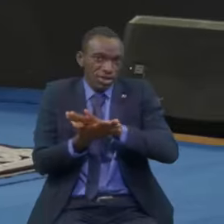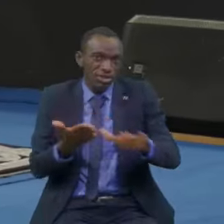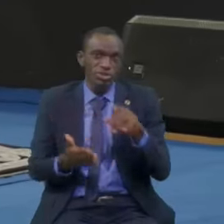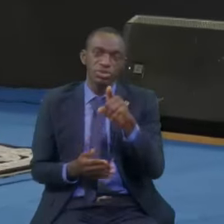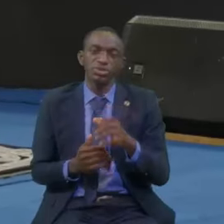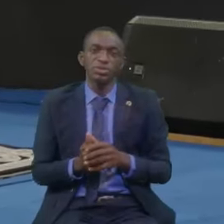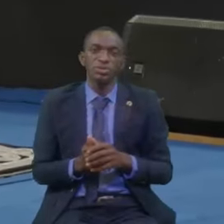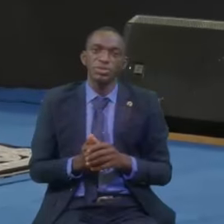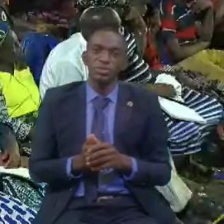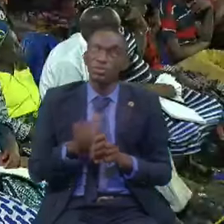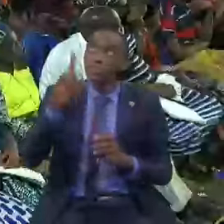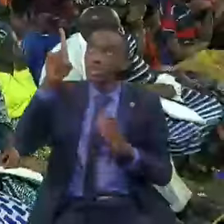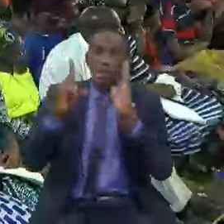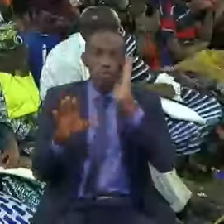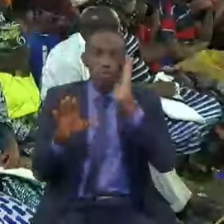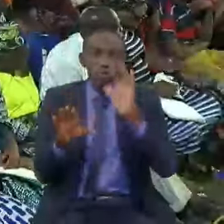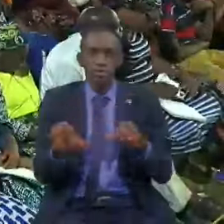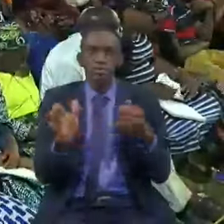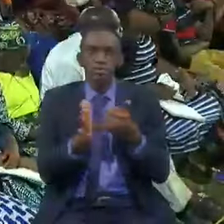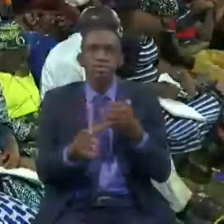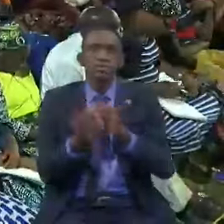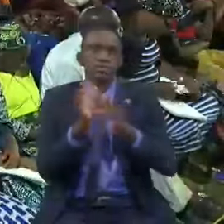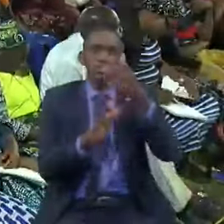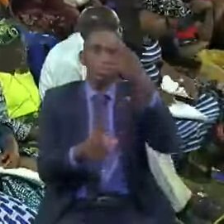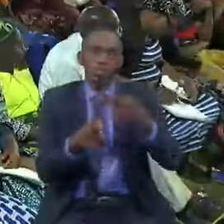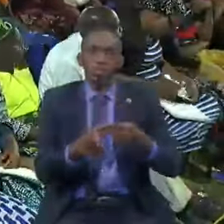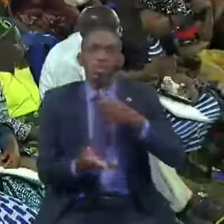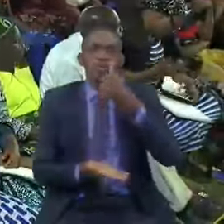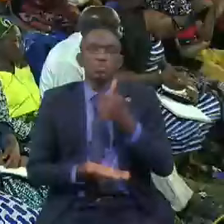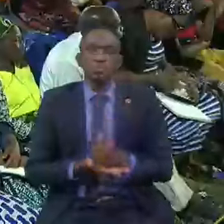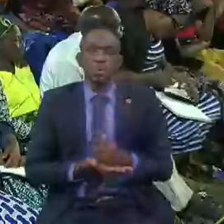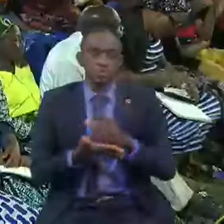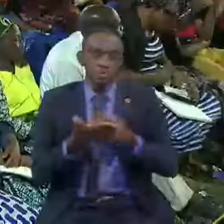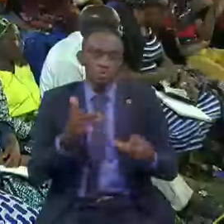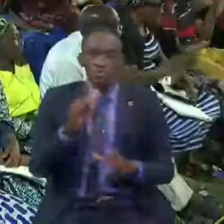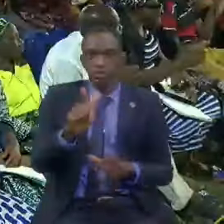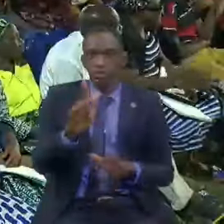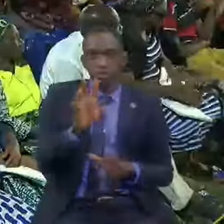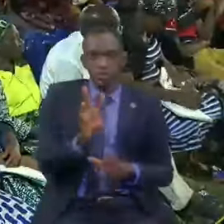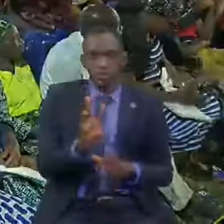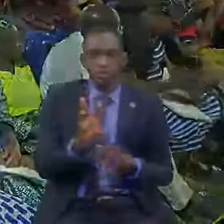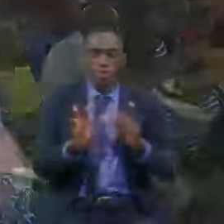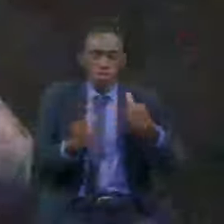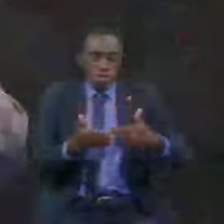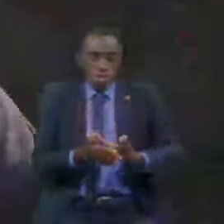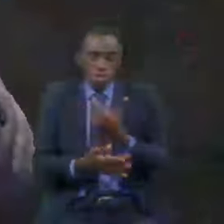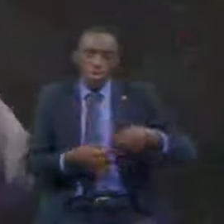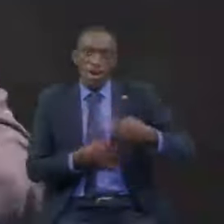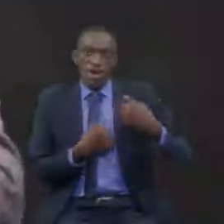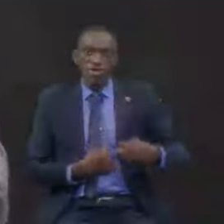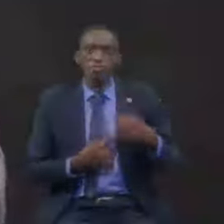it. Look at verse 26. It says, a new heart also will